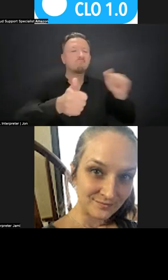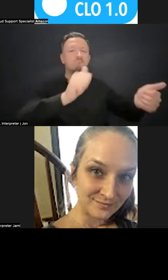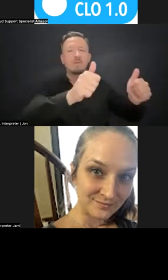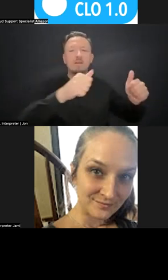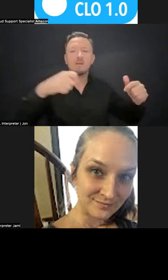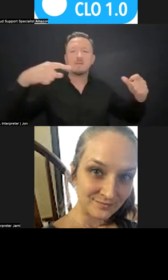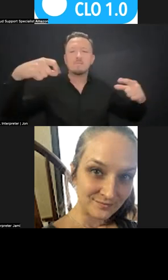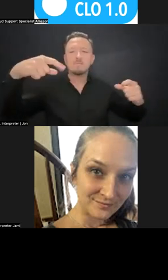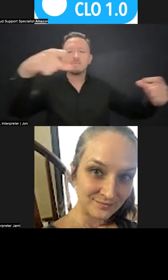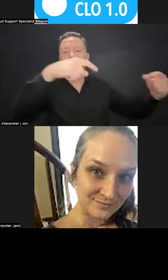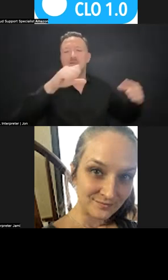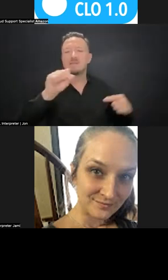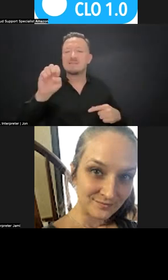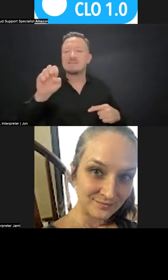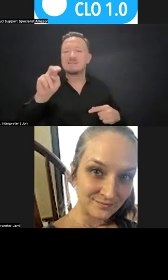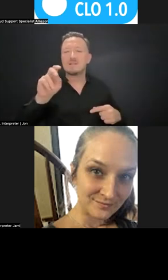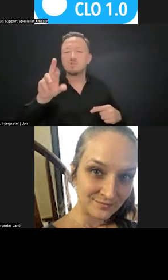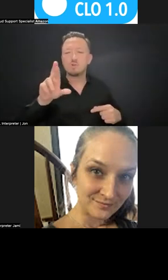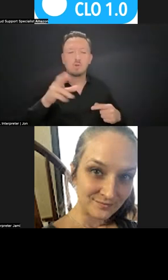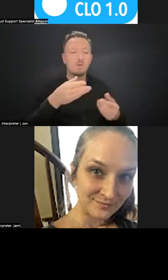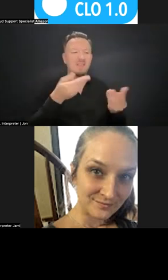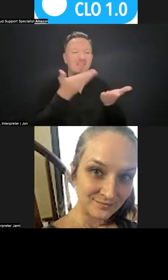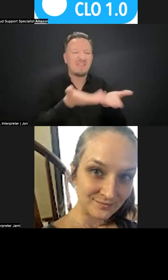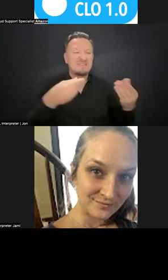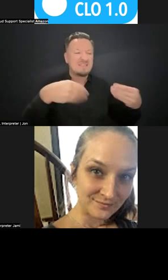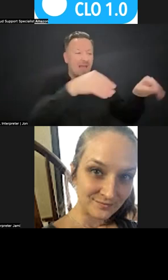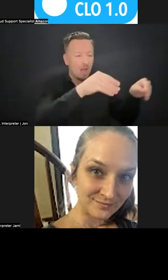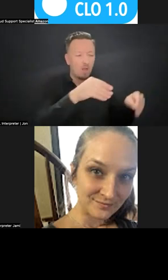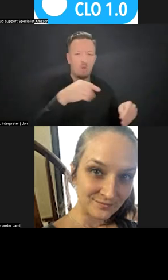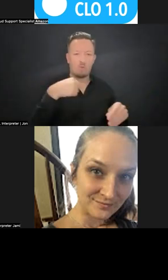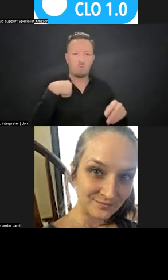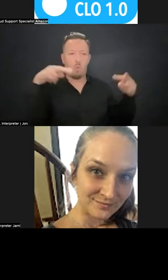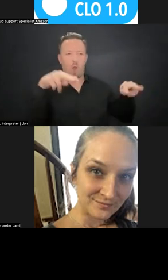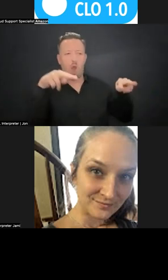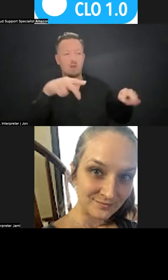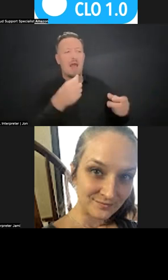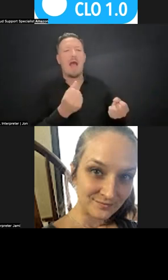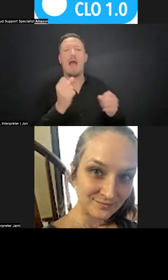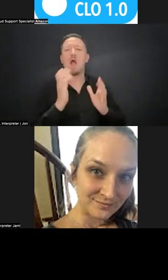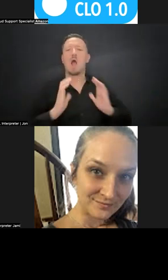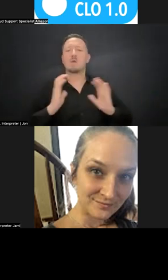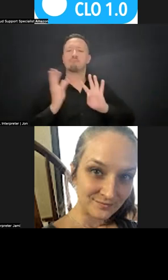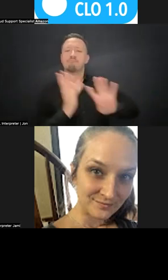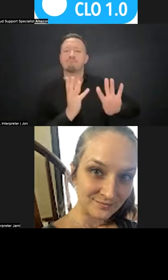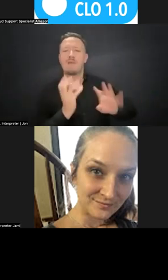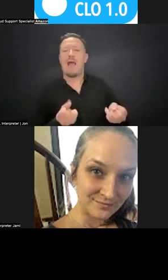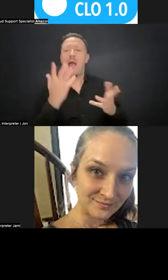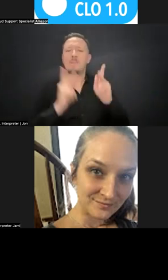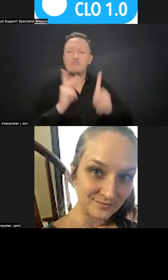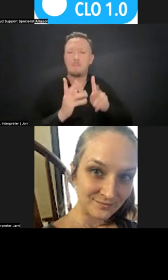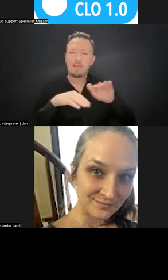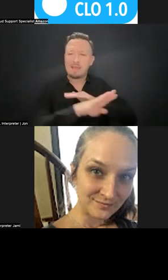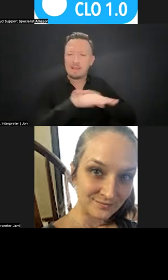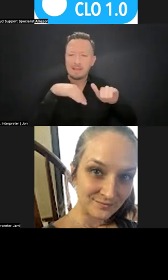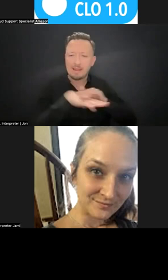where merchandise is located. We can track how many customers are coming in, what are they grabbing, what are they selling.